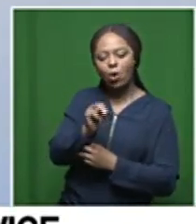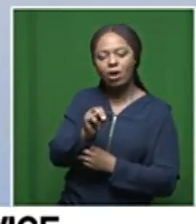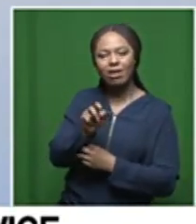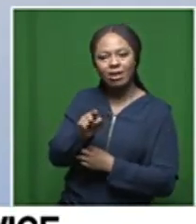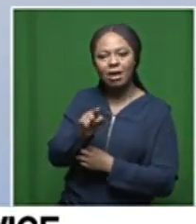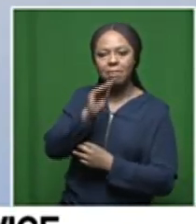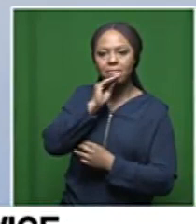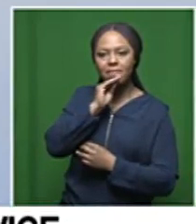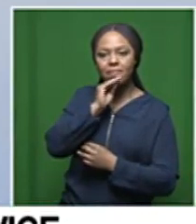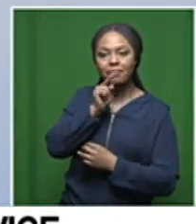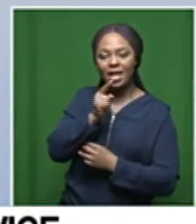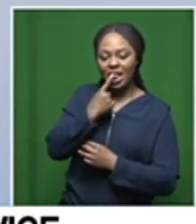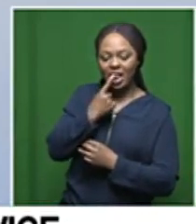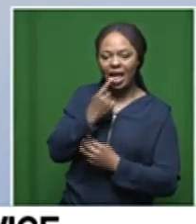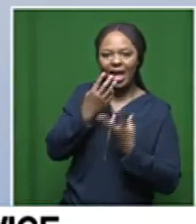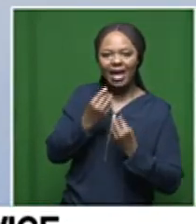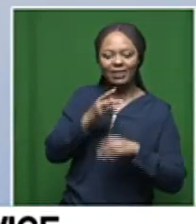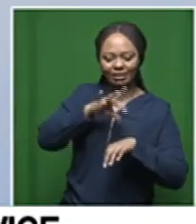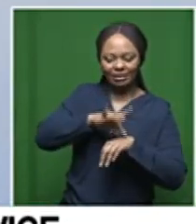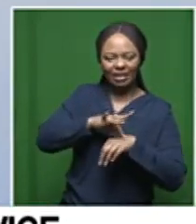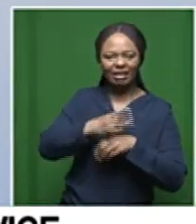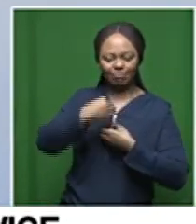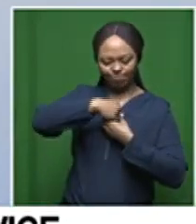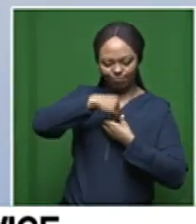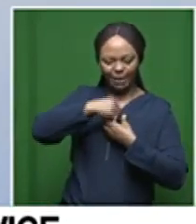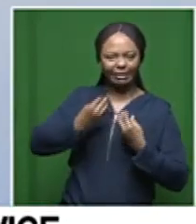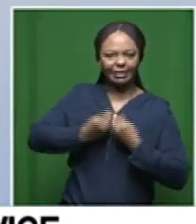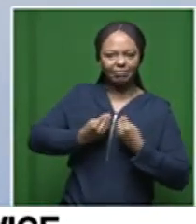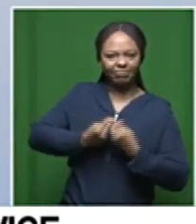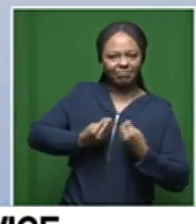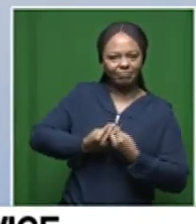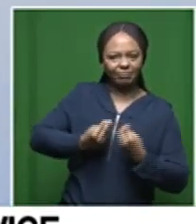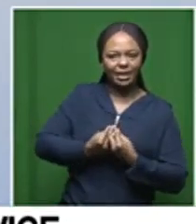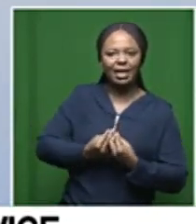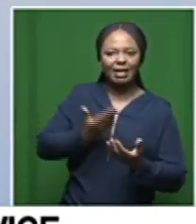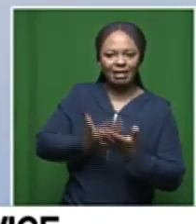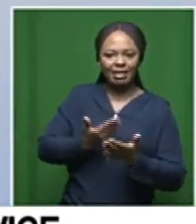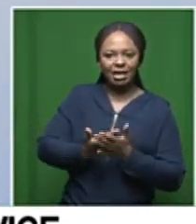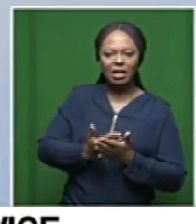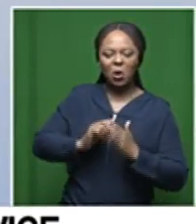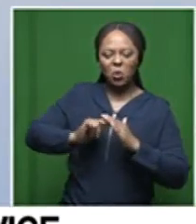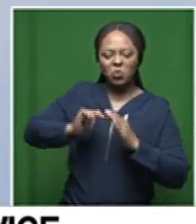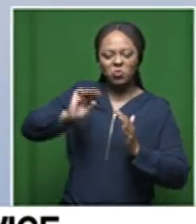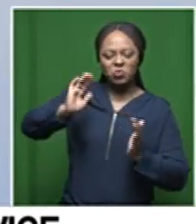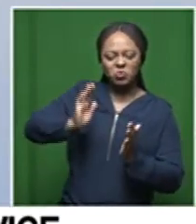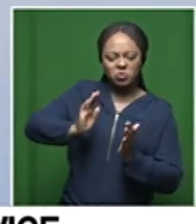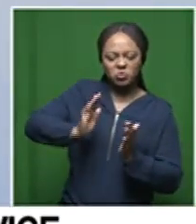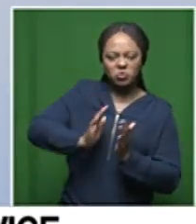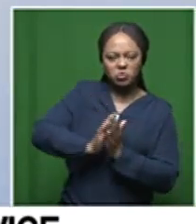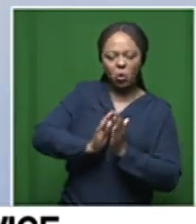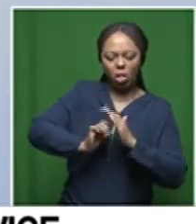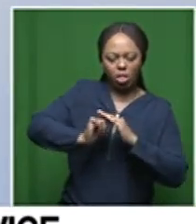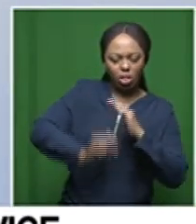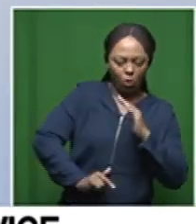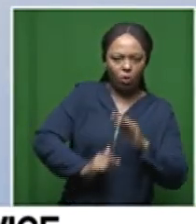they have an underlying medical condition that is actually leading to them losing their iron faster than they are able to take it